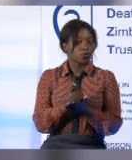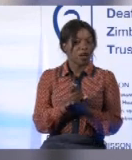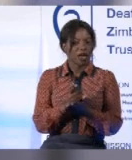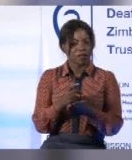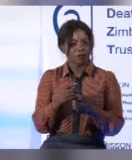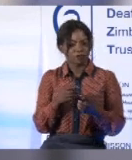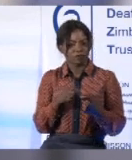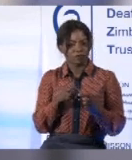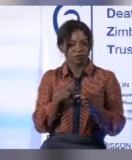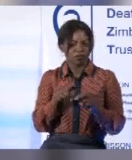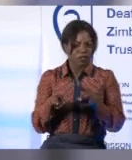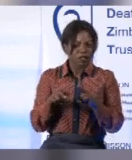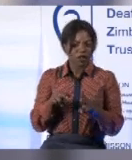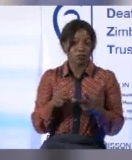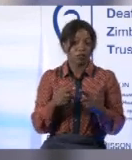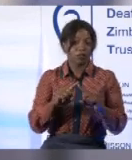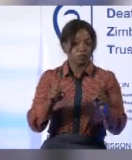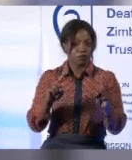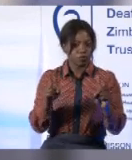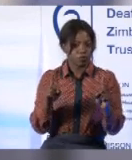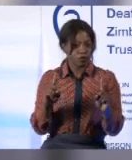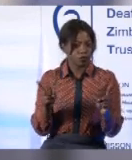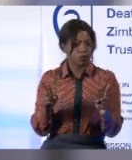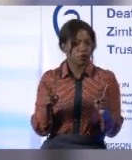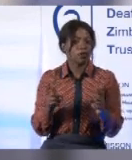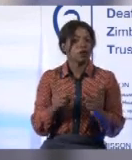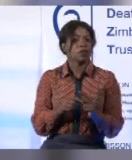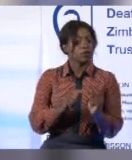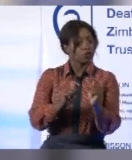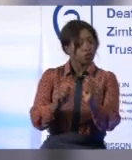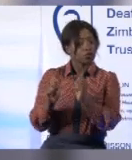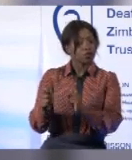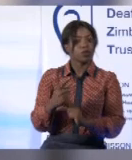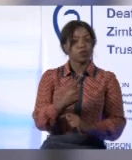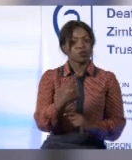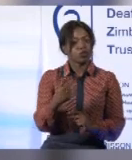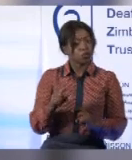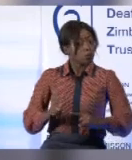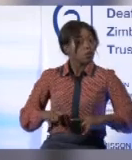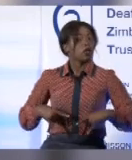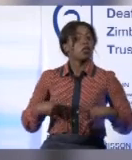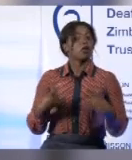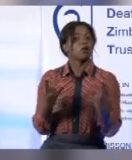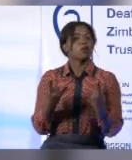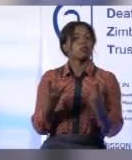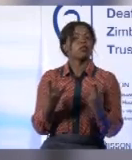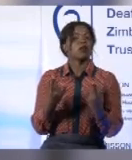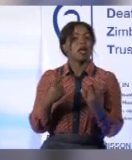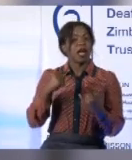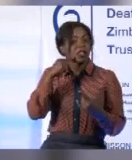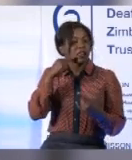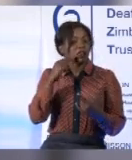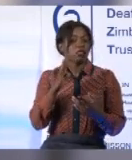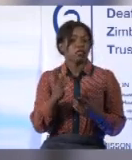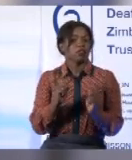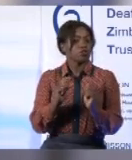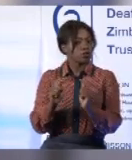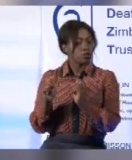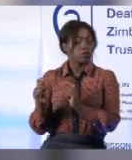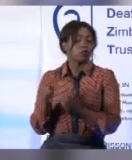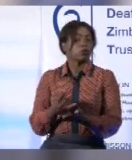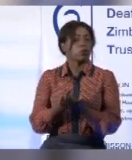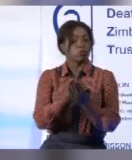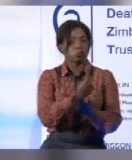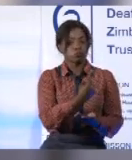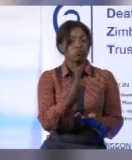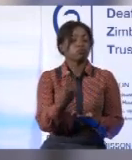where we teach each other about health issues, about diseases. We do help each other